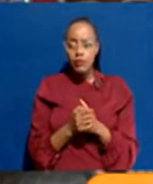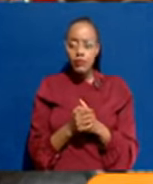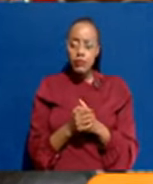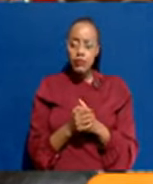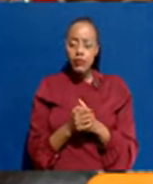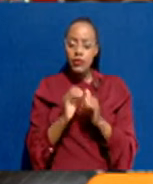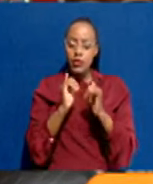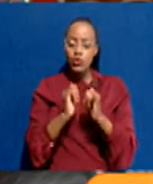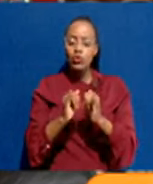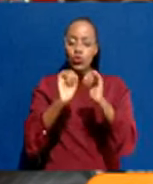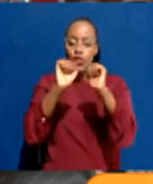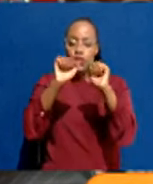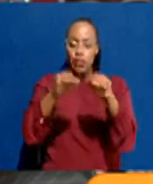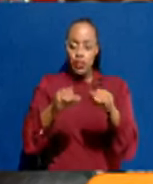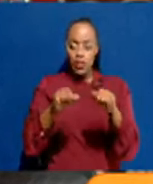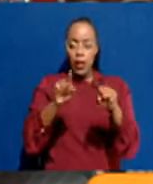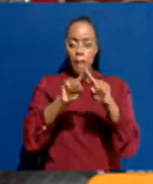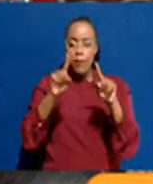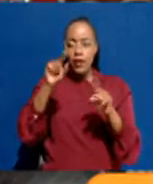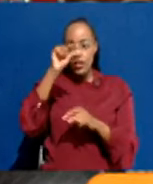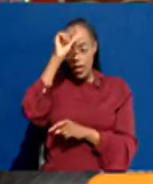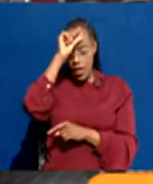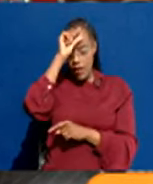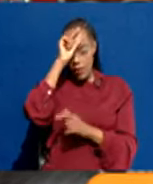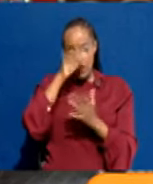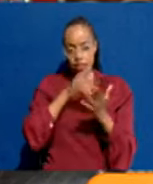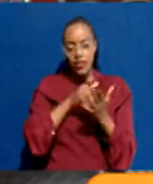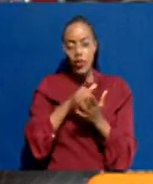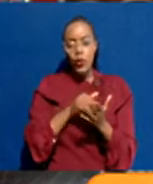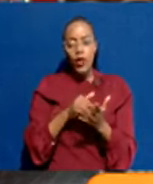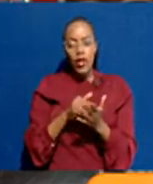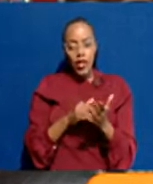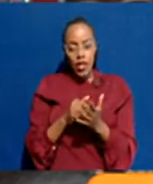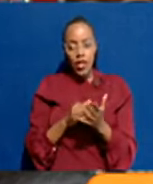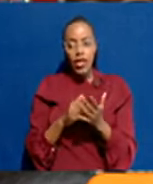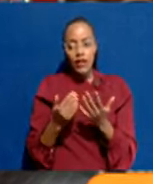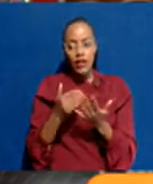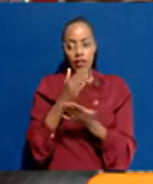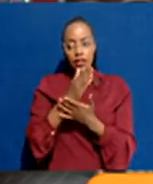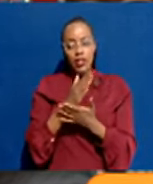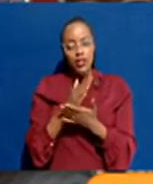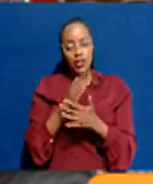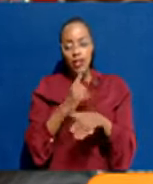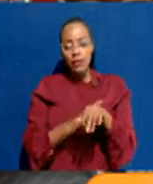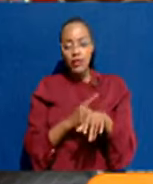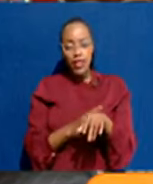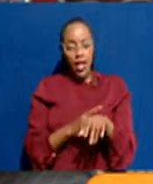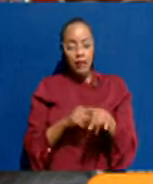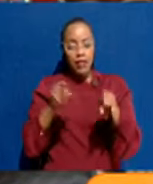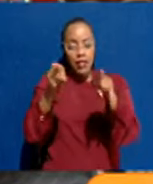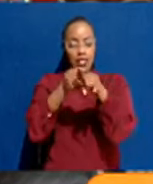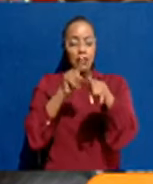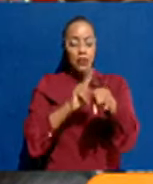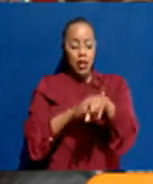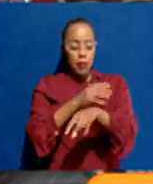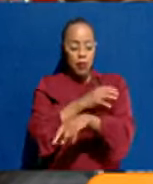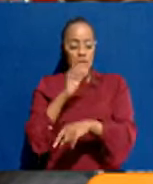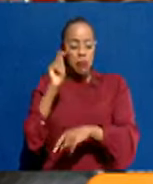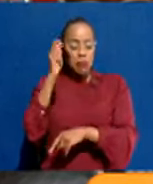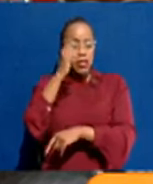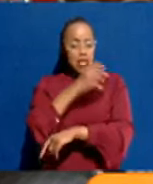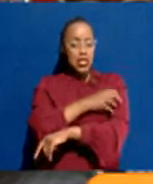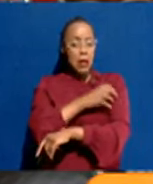he tried, but the government was weak. You know, sometimes even the powers of the